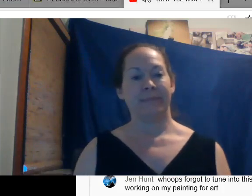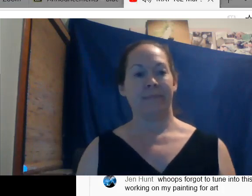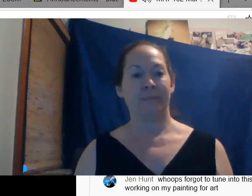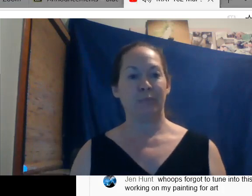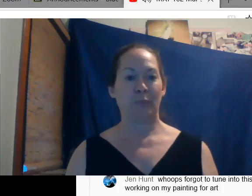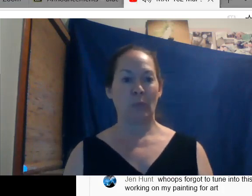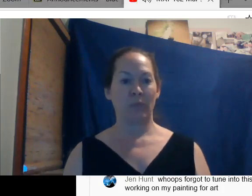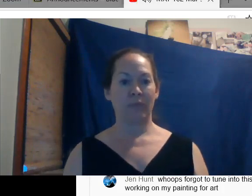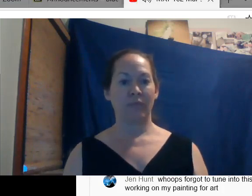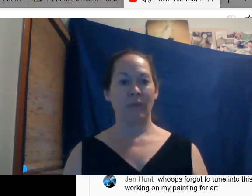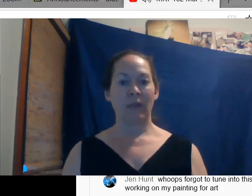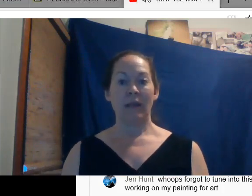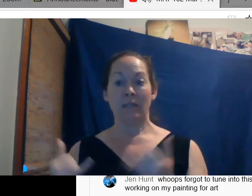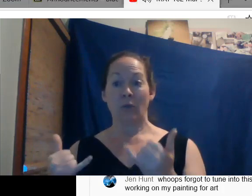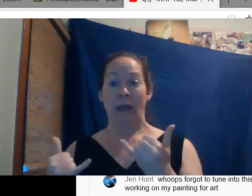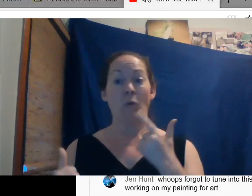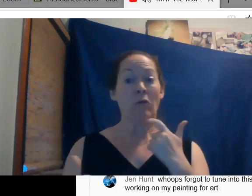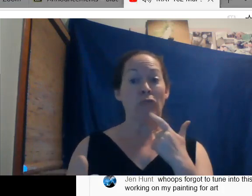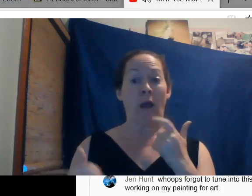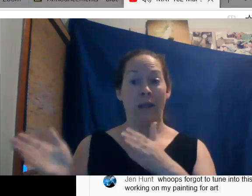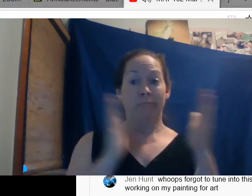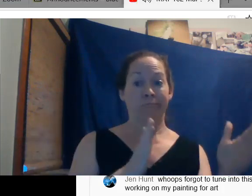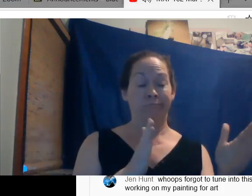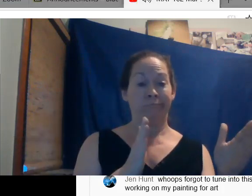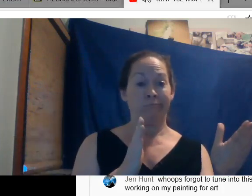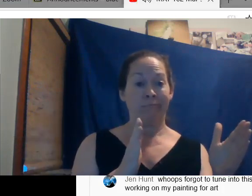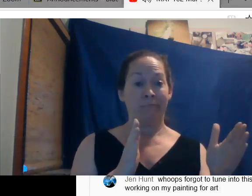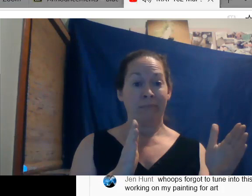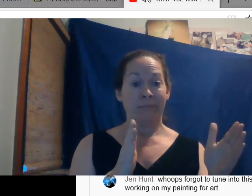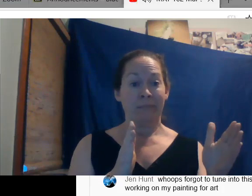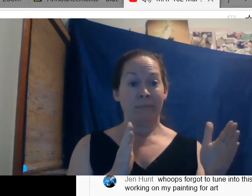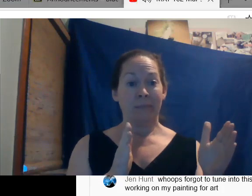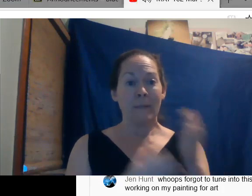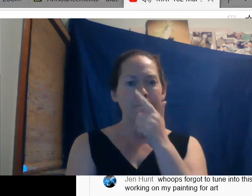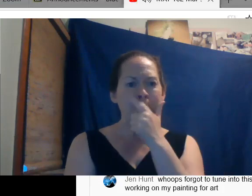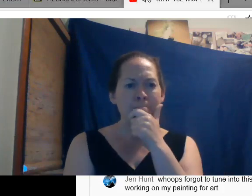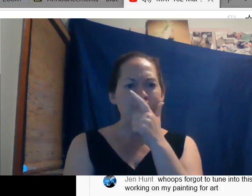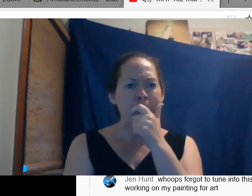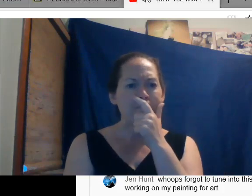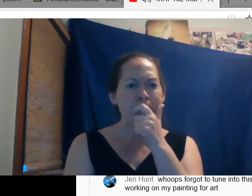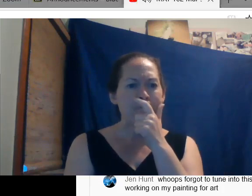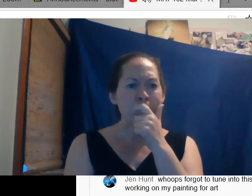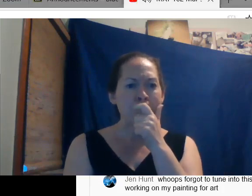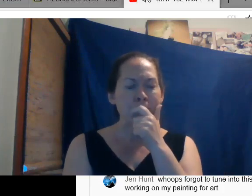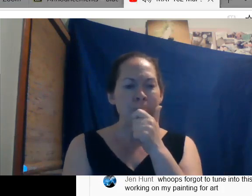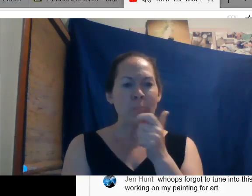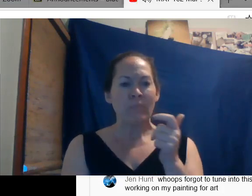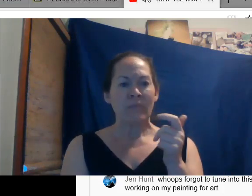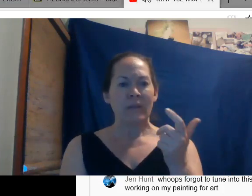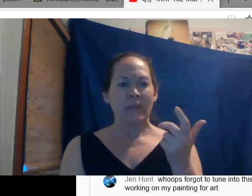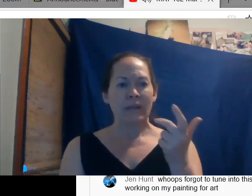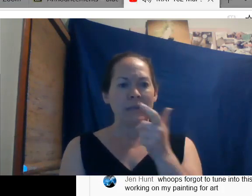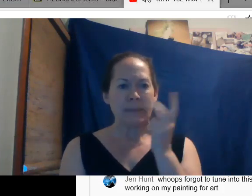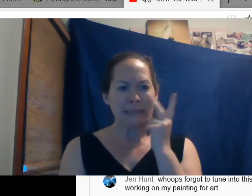that aren't like each other. So I can reverse this process. I could say, hey, this term, let's